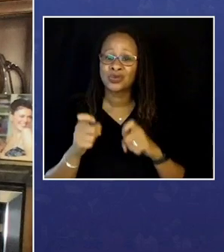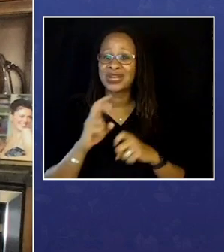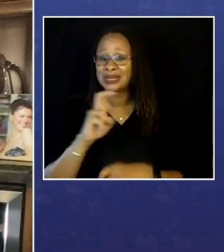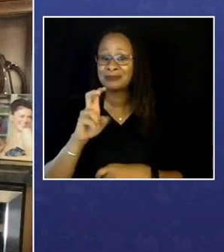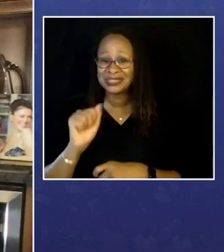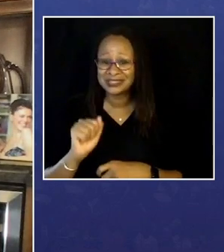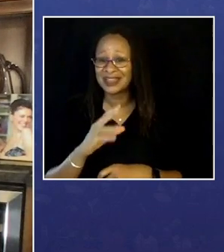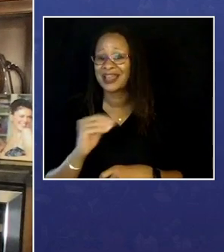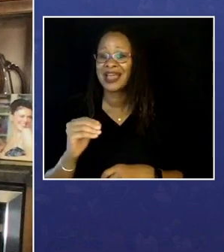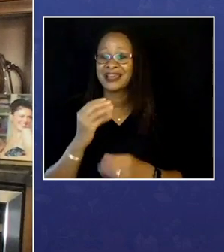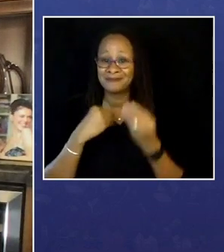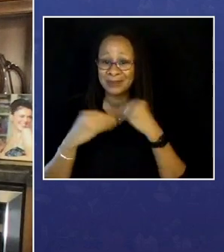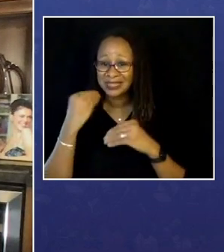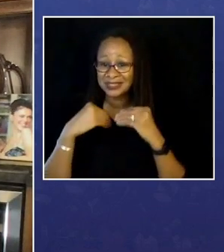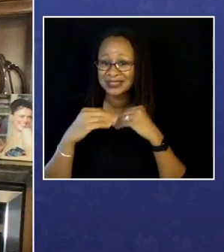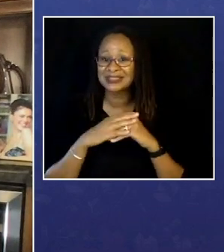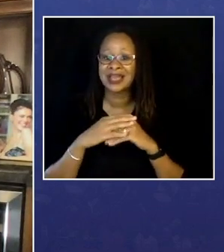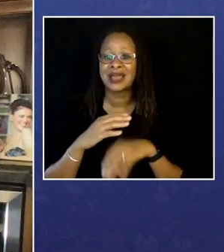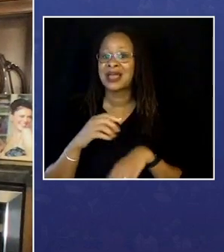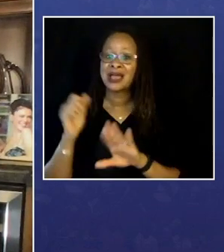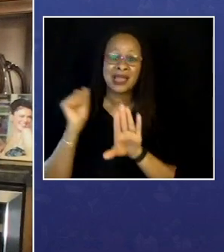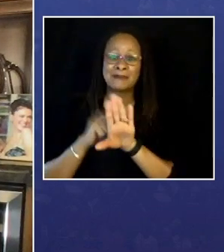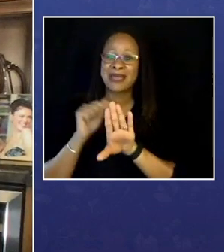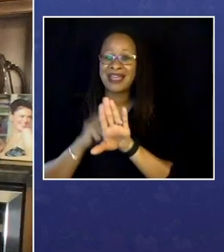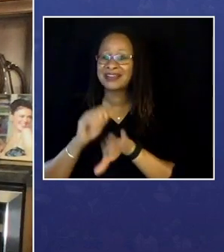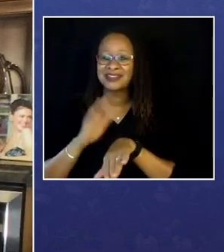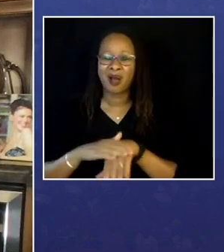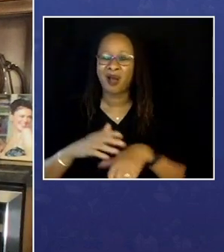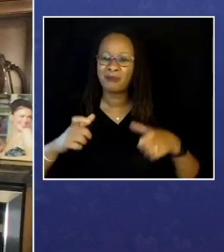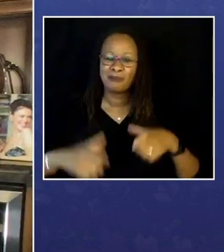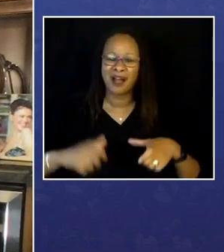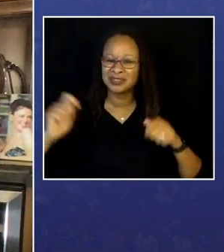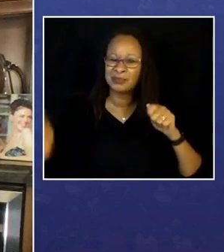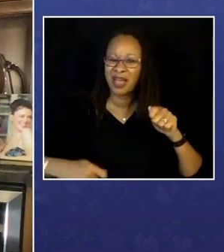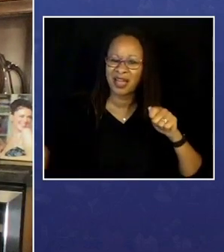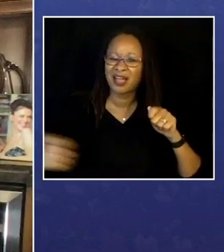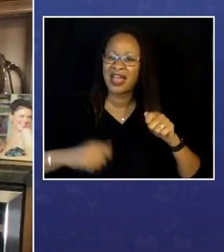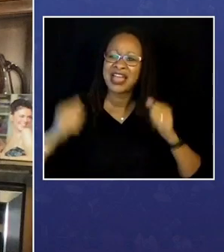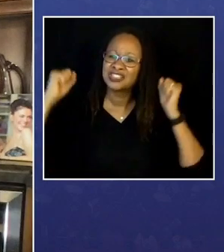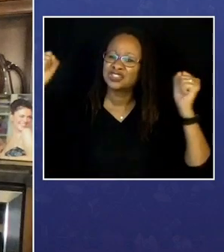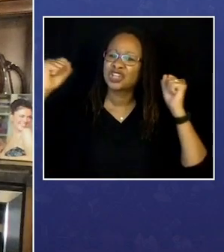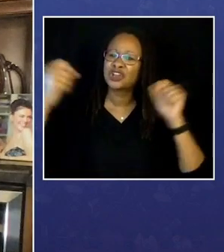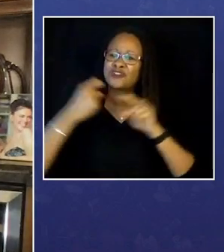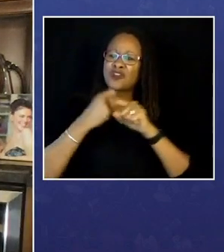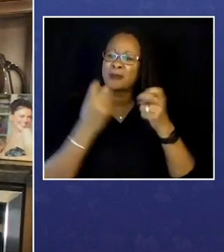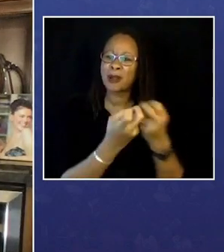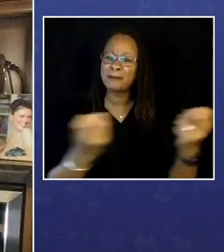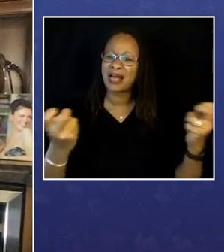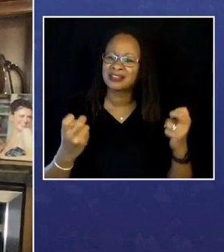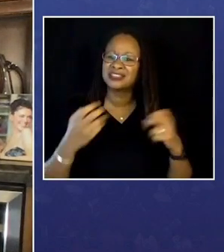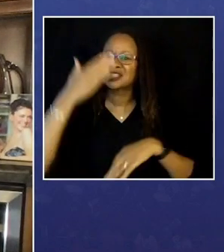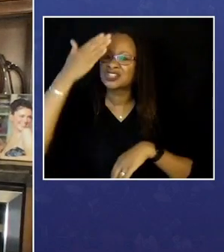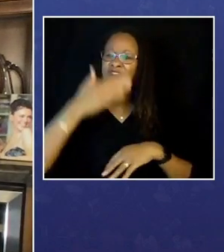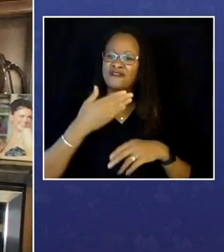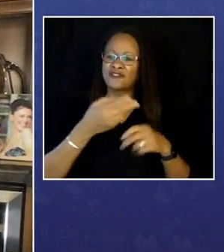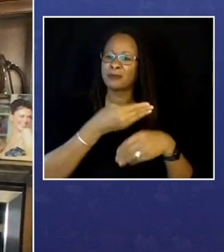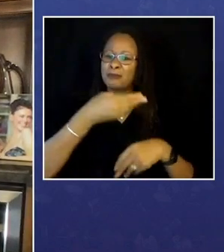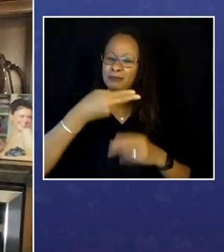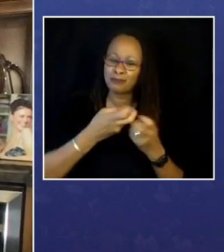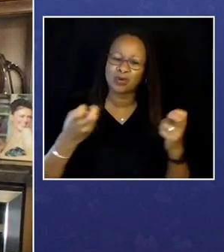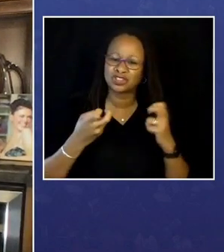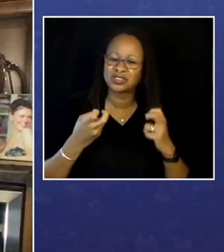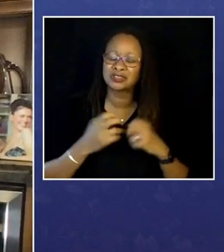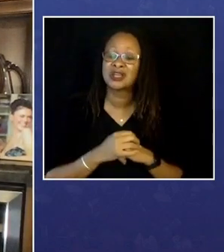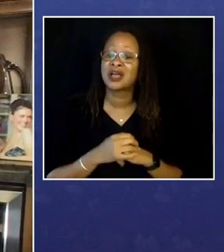donated pizza and meals and banged on pots and pans and cheered from our balconies and our front